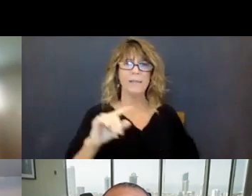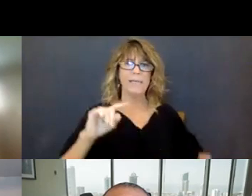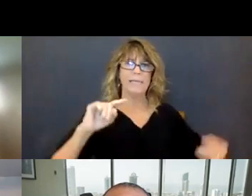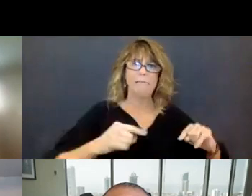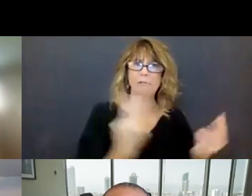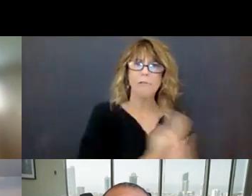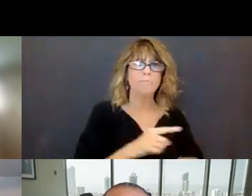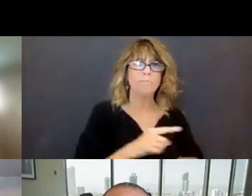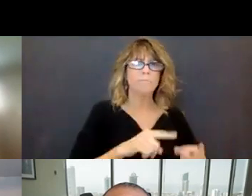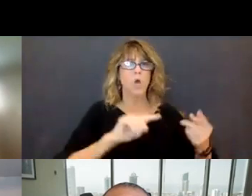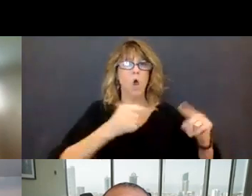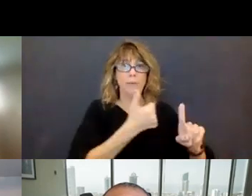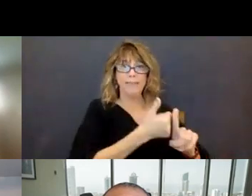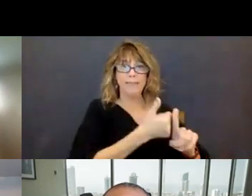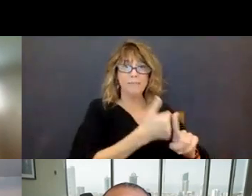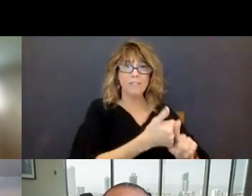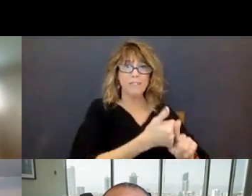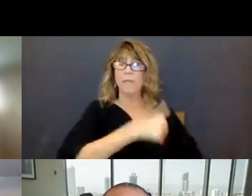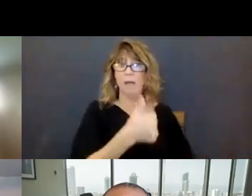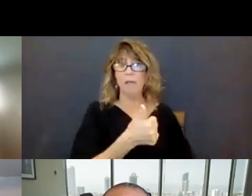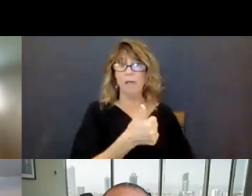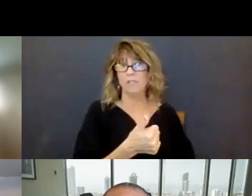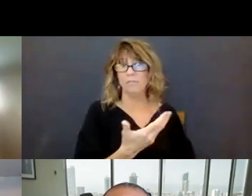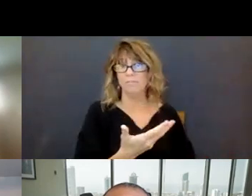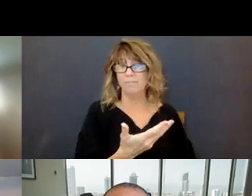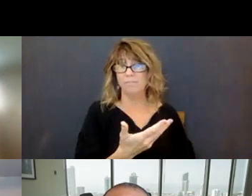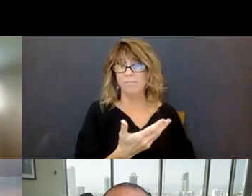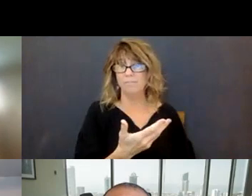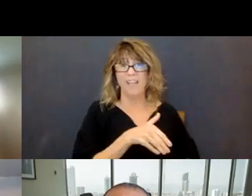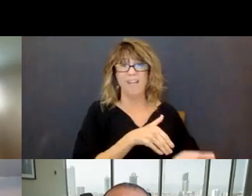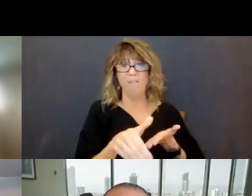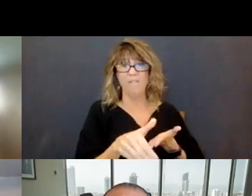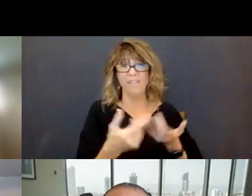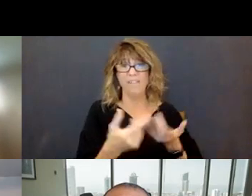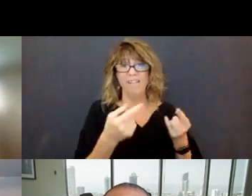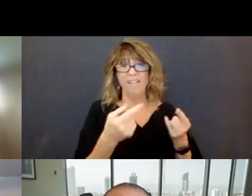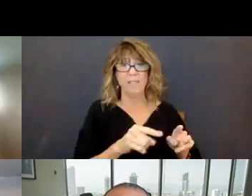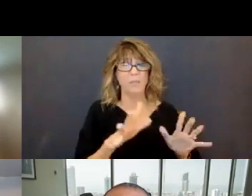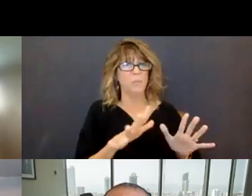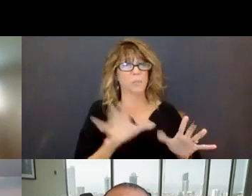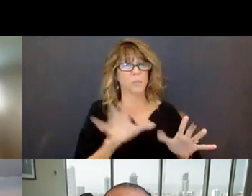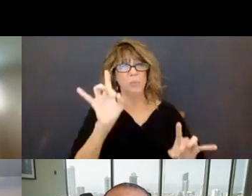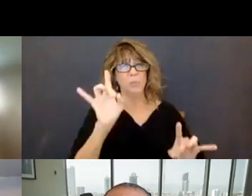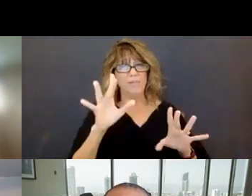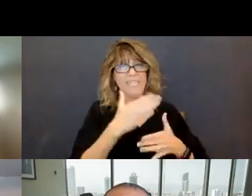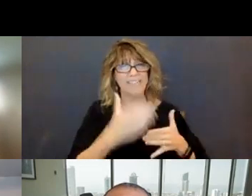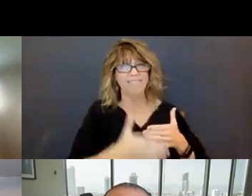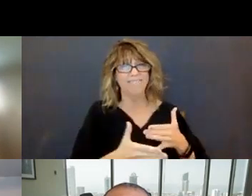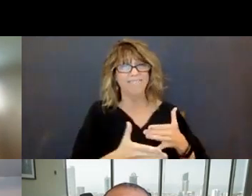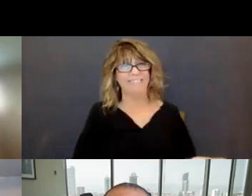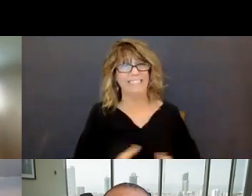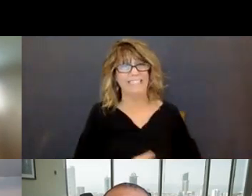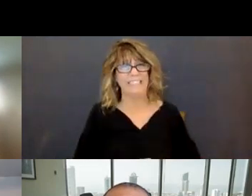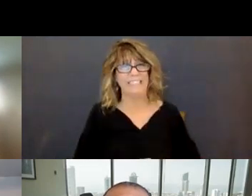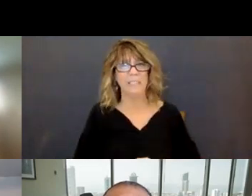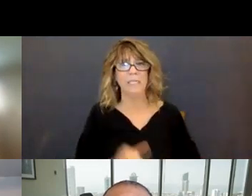others and suffering often devastating consequences. So if you just look at the